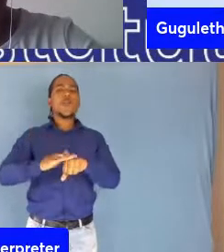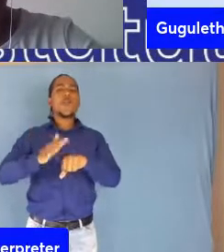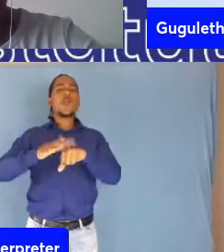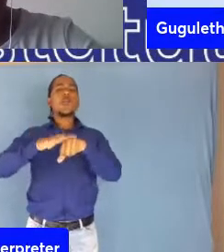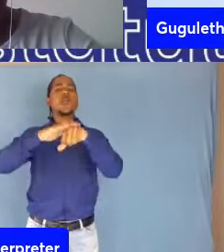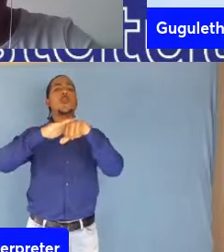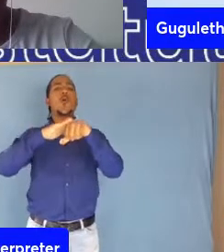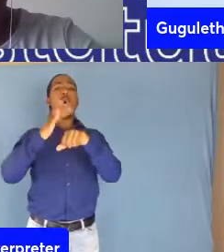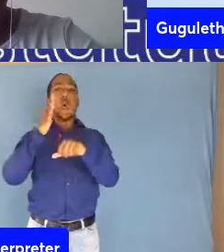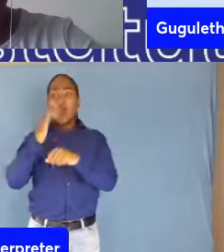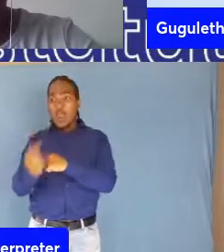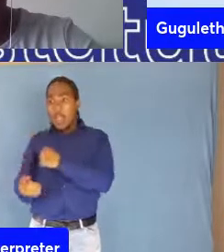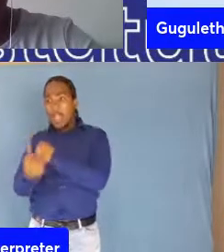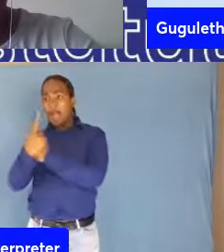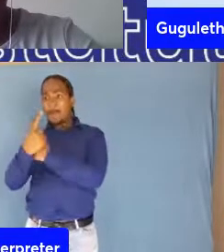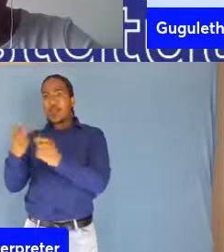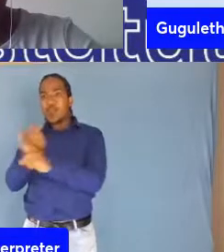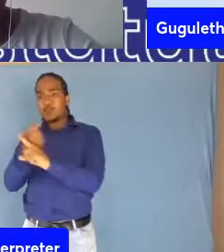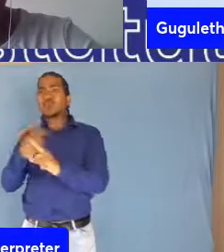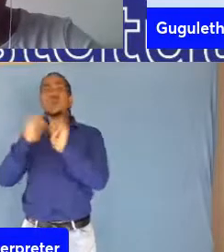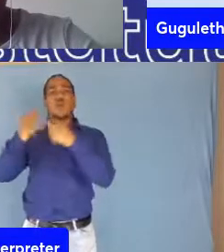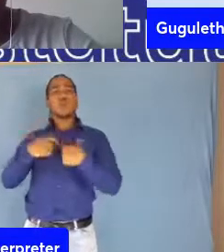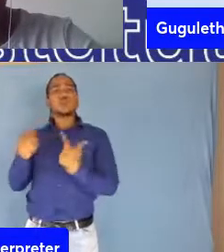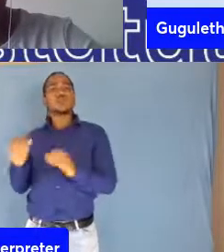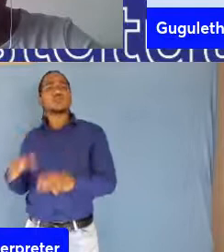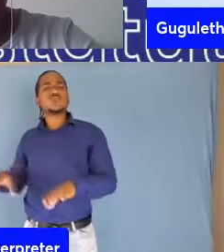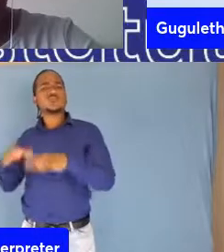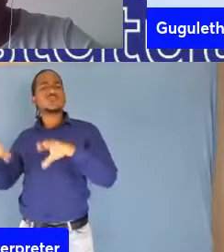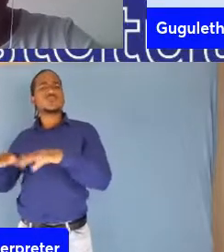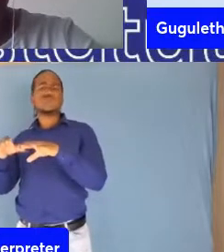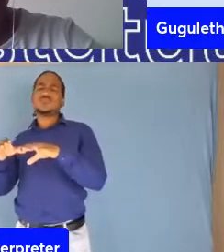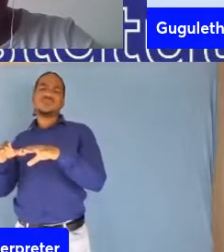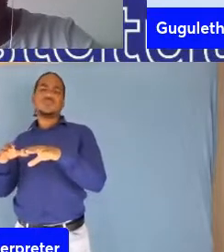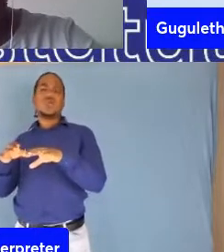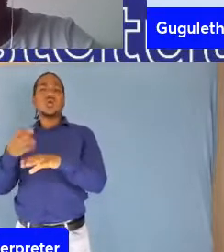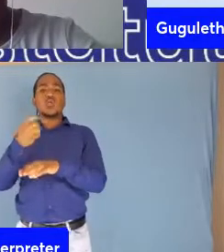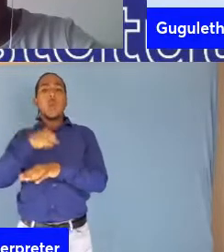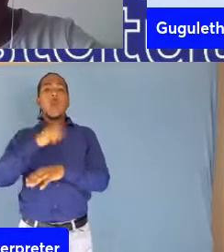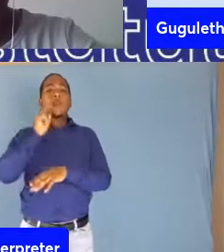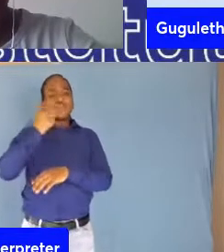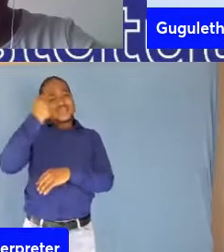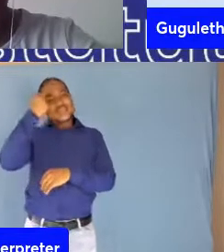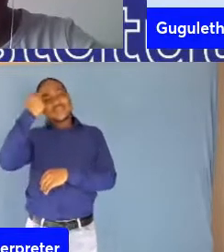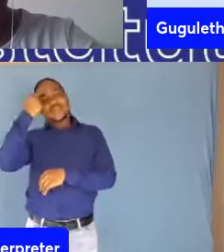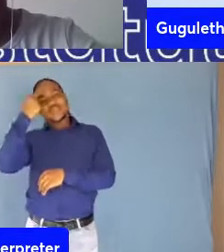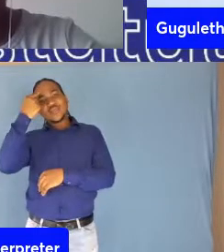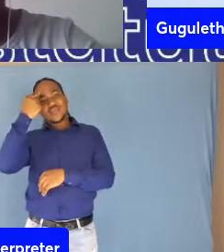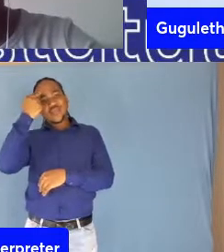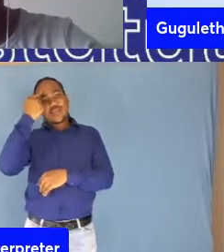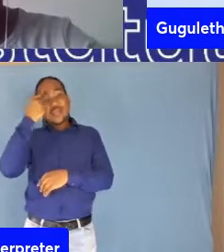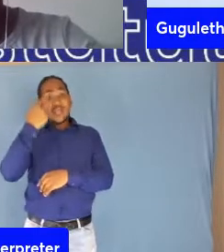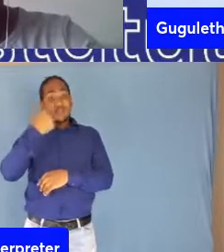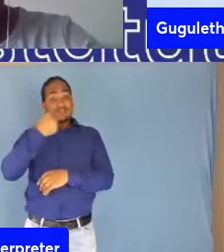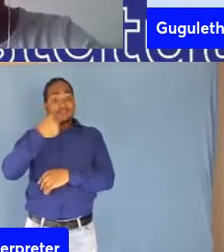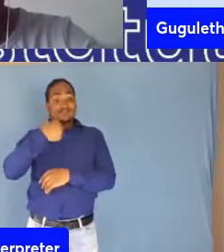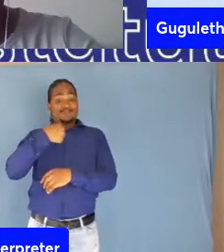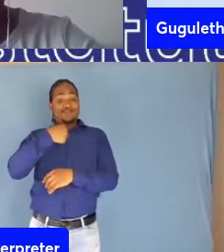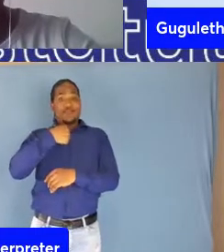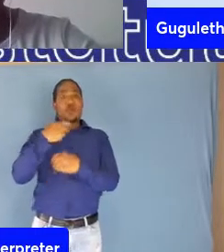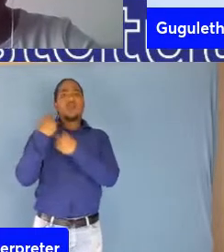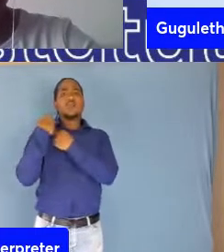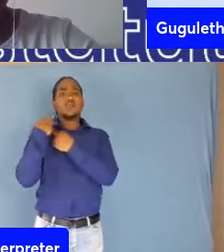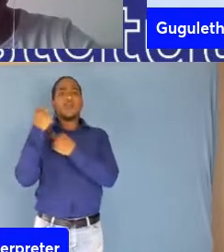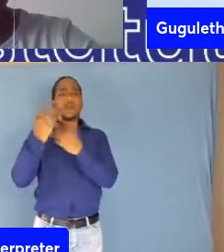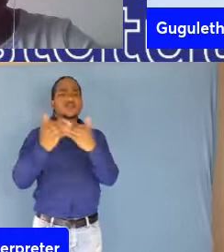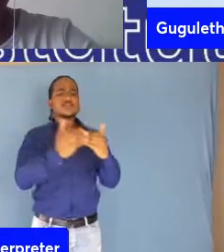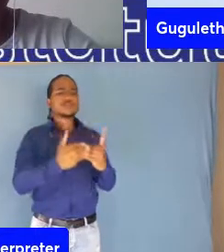been a violation. So we've got to figure out that it's in our interest to take care of our street.